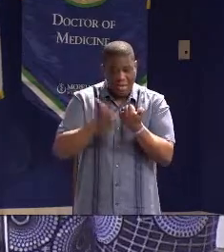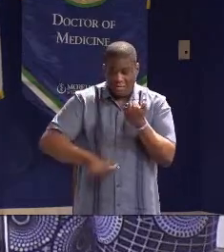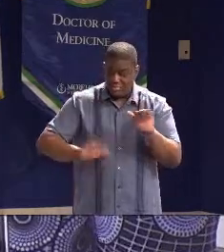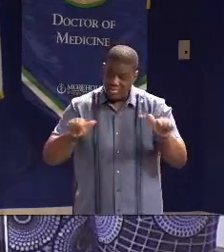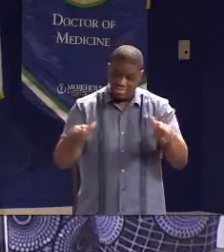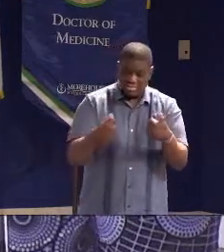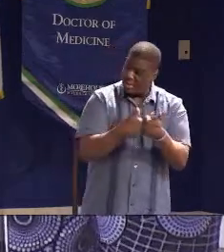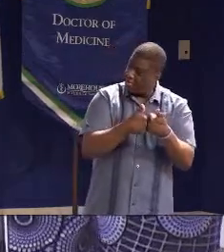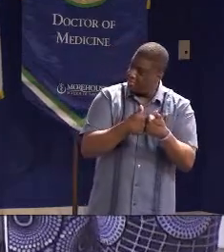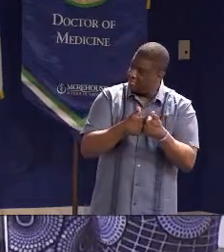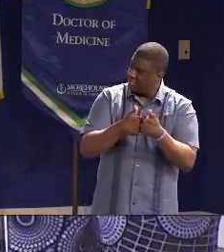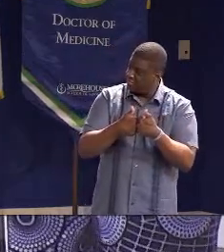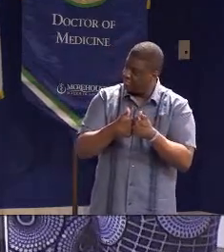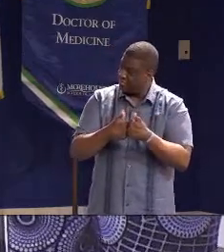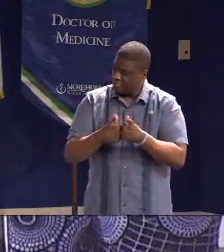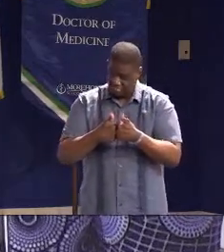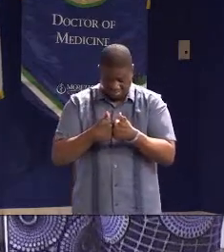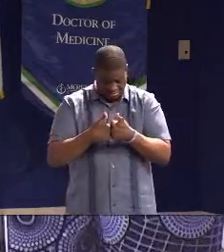Sorry.